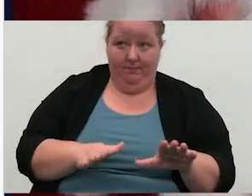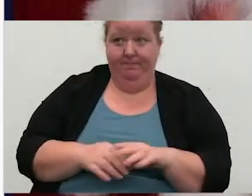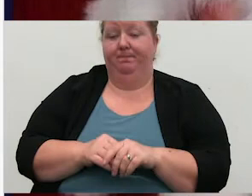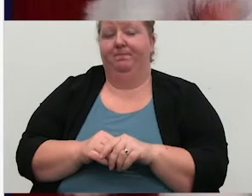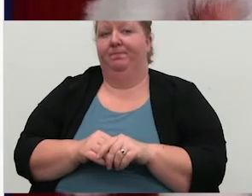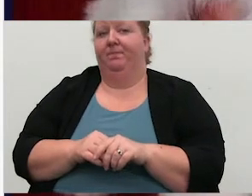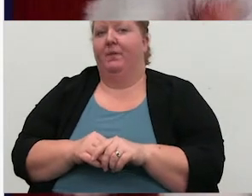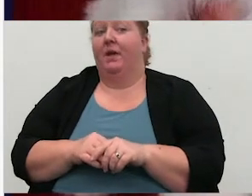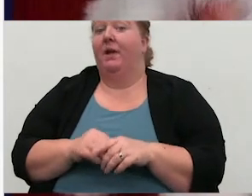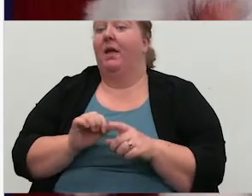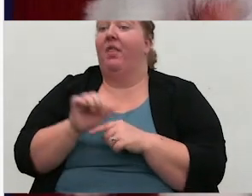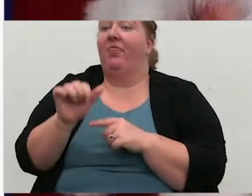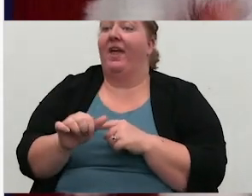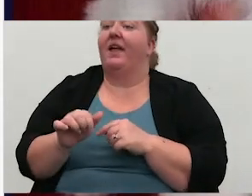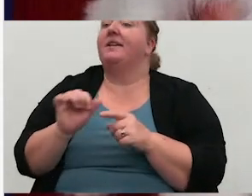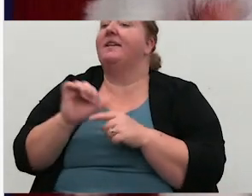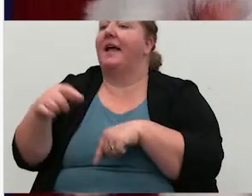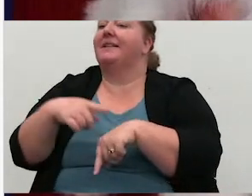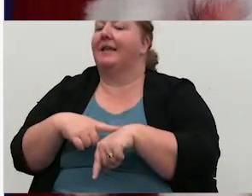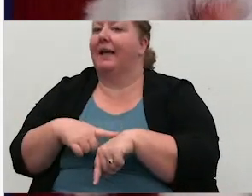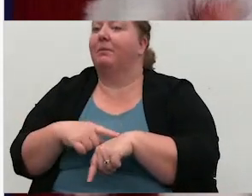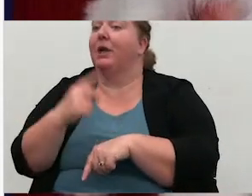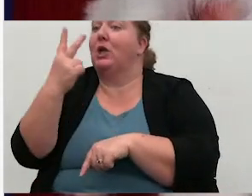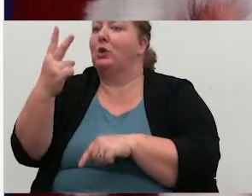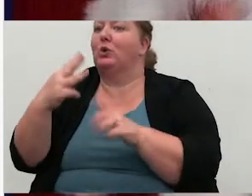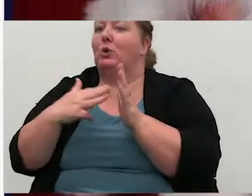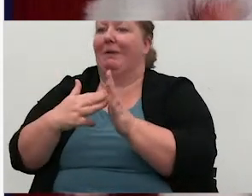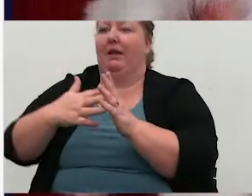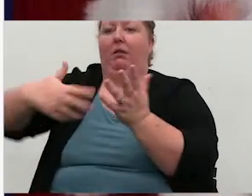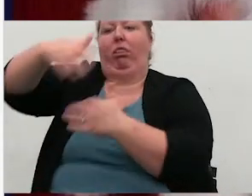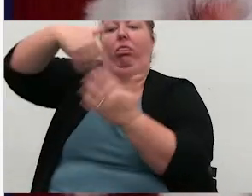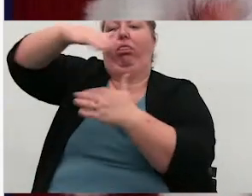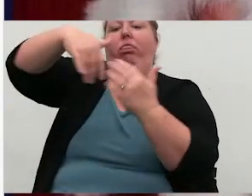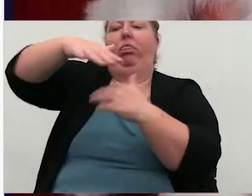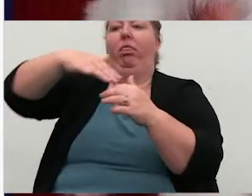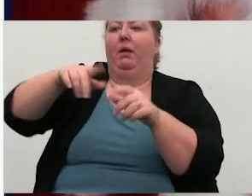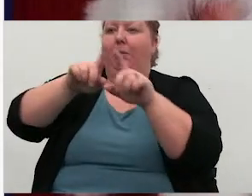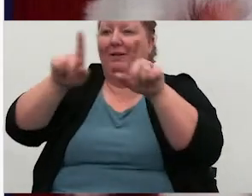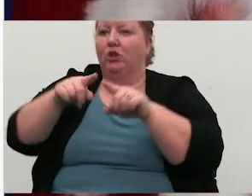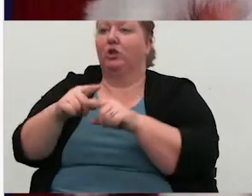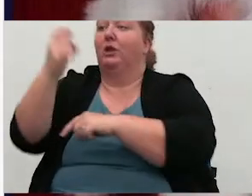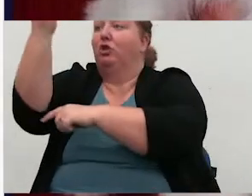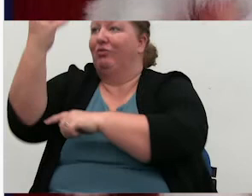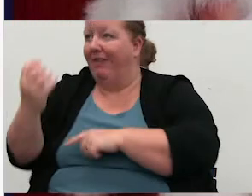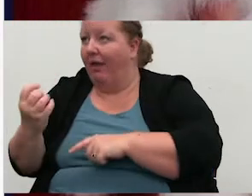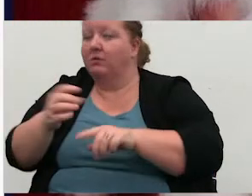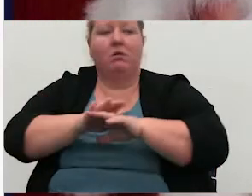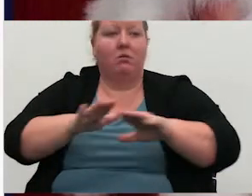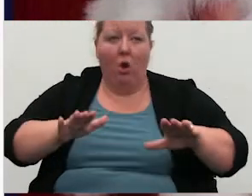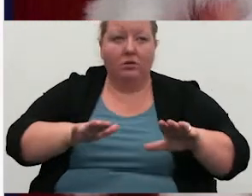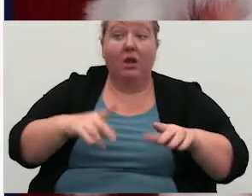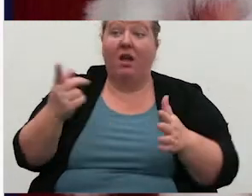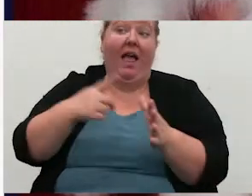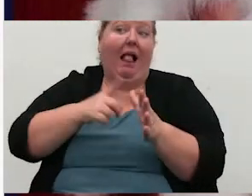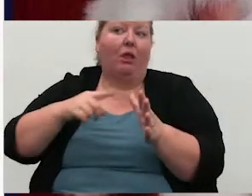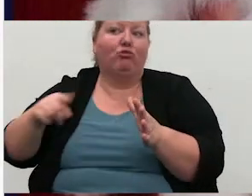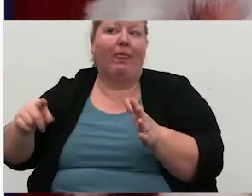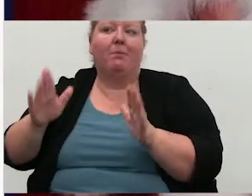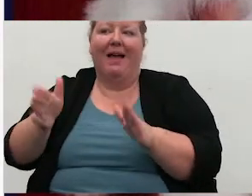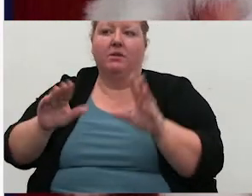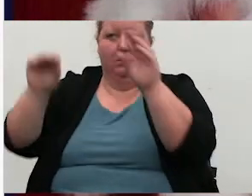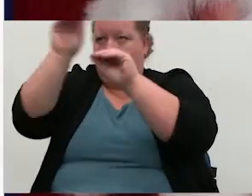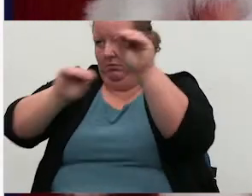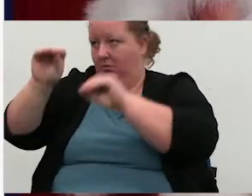lights. And then the next time it gets 2 million mixed up pictures of traffic lights and not traffic lights, and the algorithm has to sort them